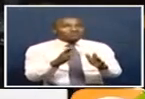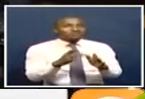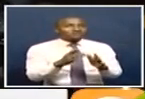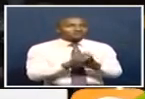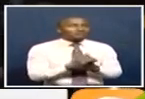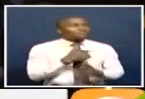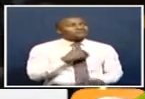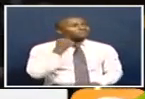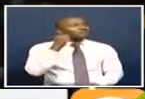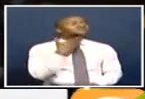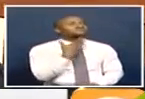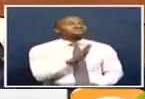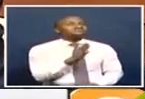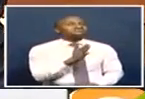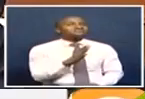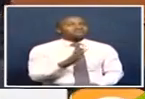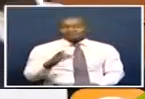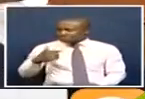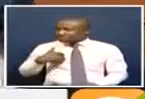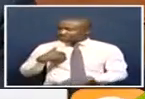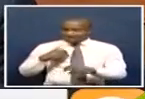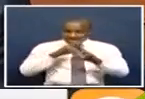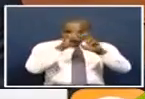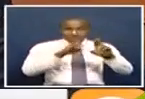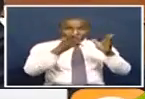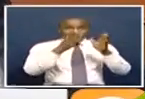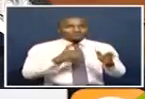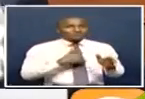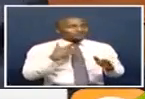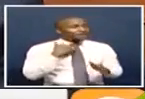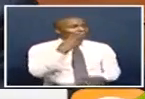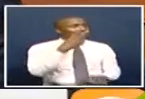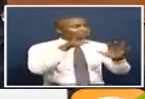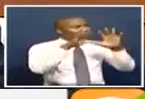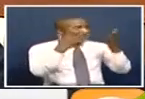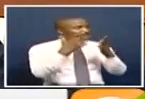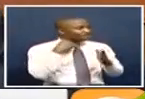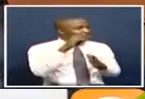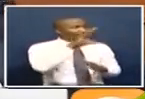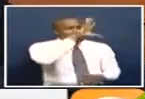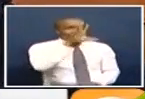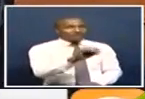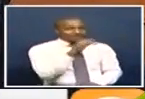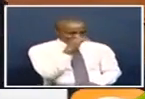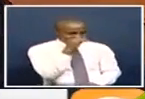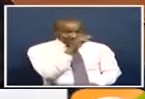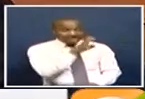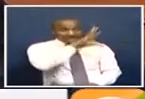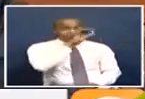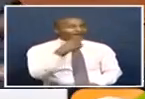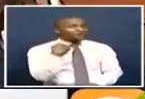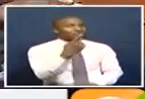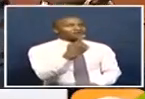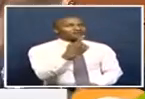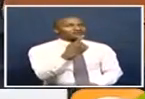not? Because I'm an international guy. I am number two in the world. Number one in Africa. Number one in Eastern Africa from